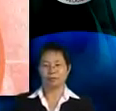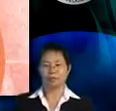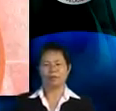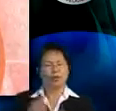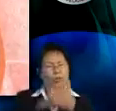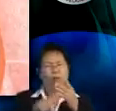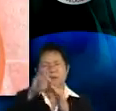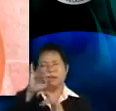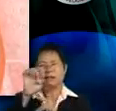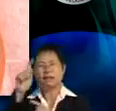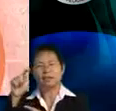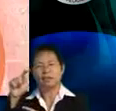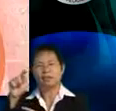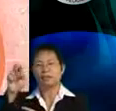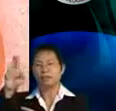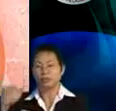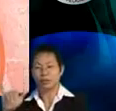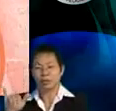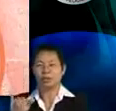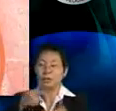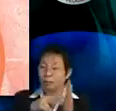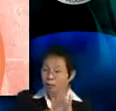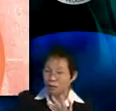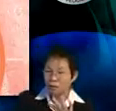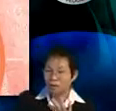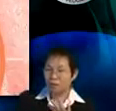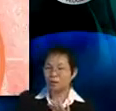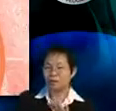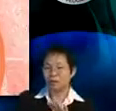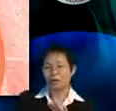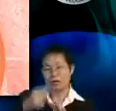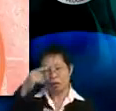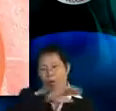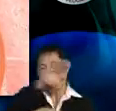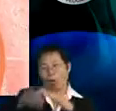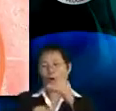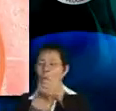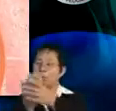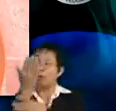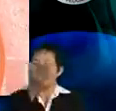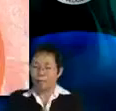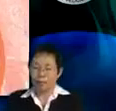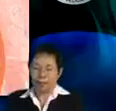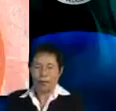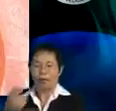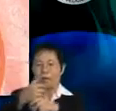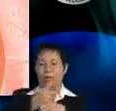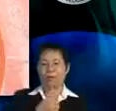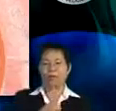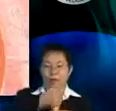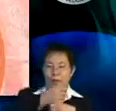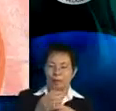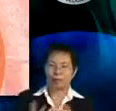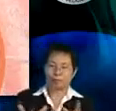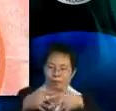What is dietary fiber or roughage? Roughage is a component of all plant materials. It is mainly made up